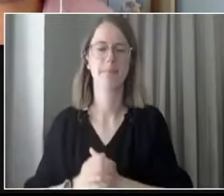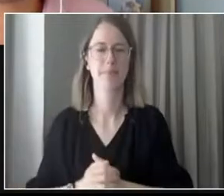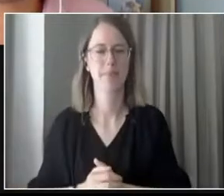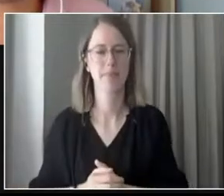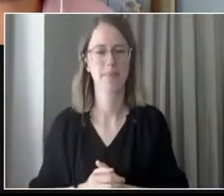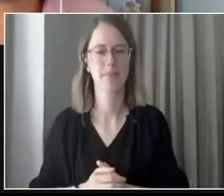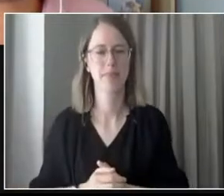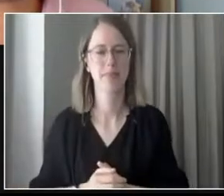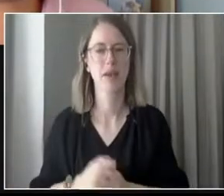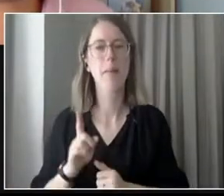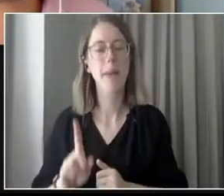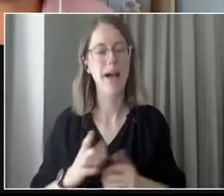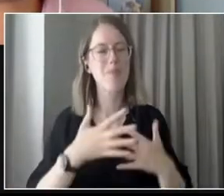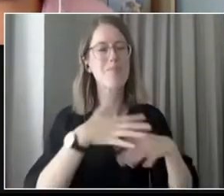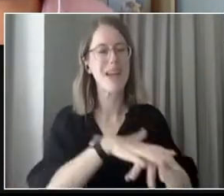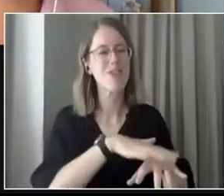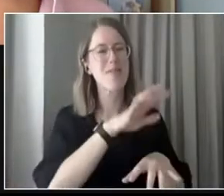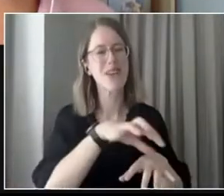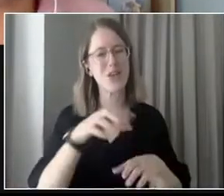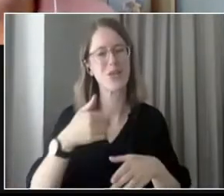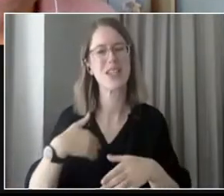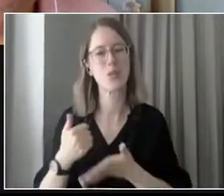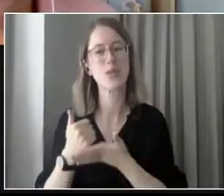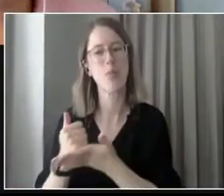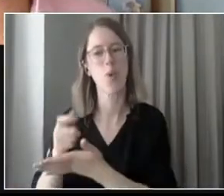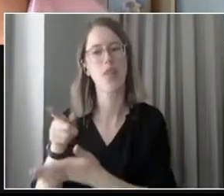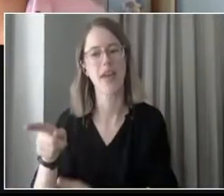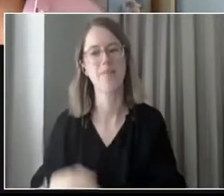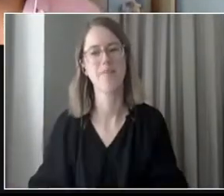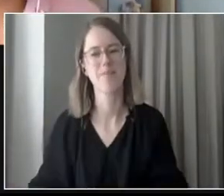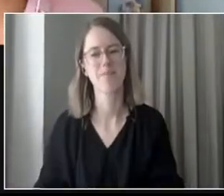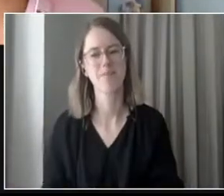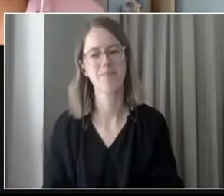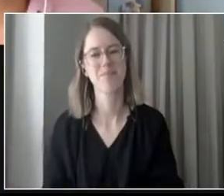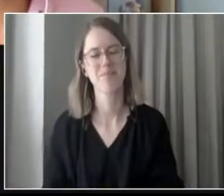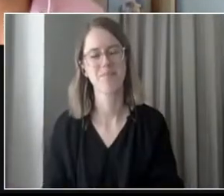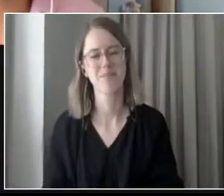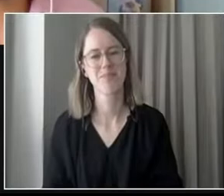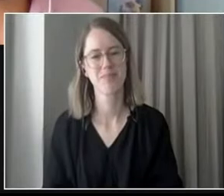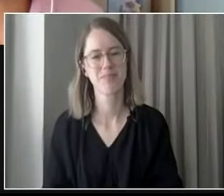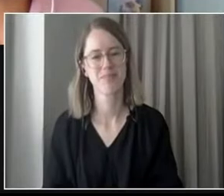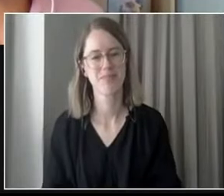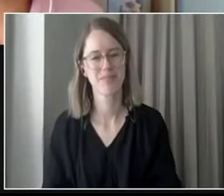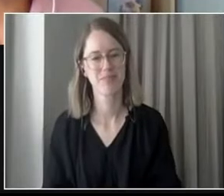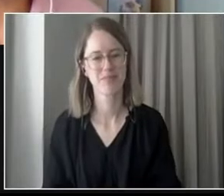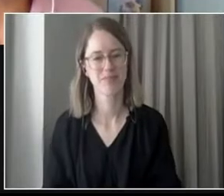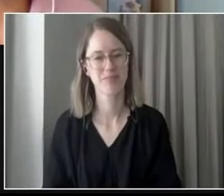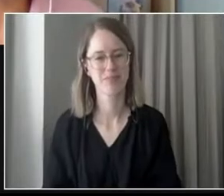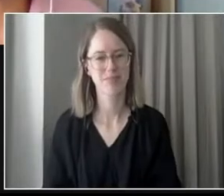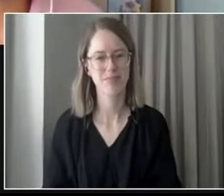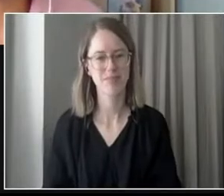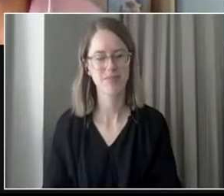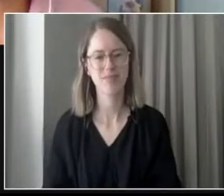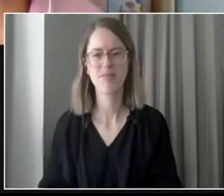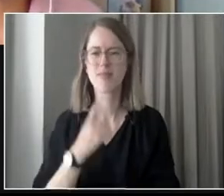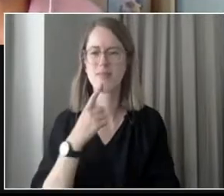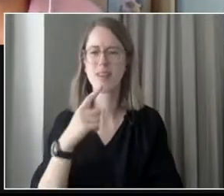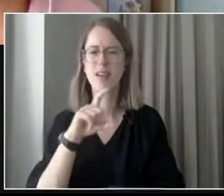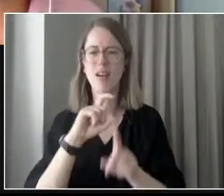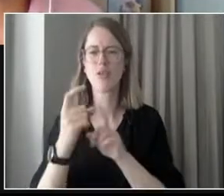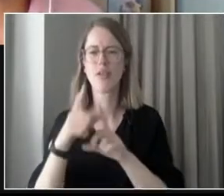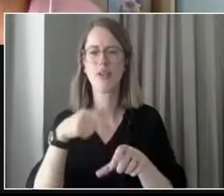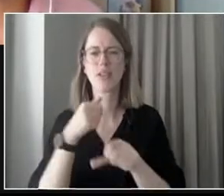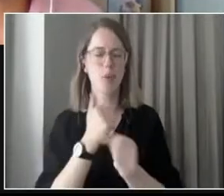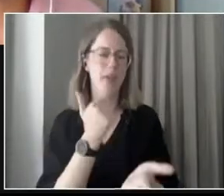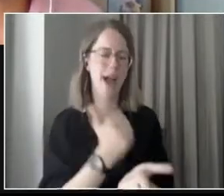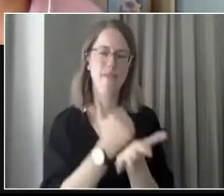until mainstream venues get behind it. Because, yeah. And you know, I mentioned in the culture segments earlier, things like the affirmation